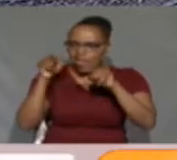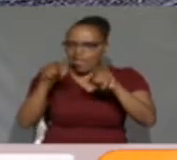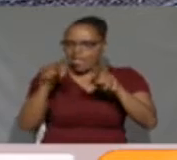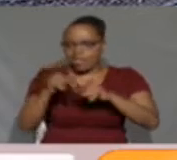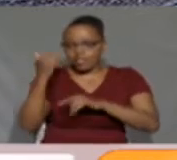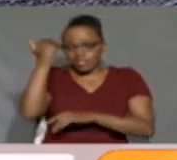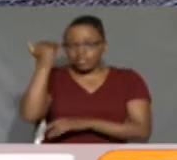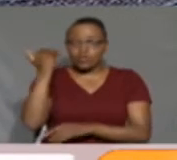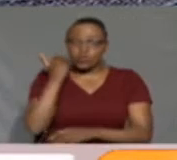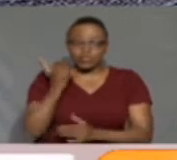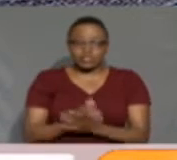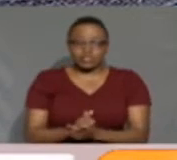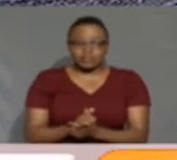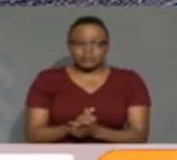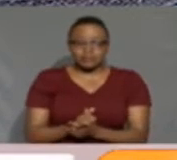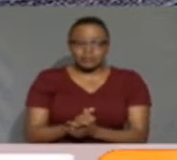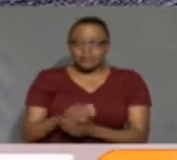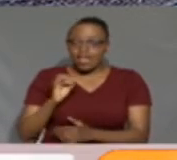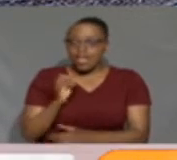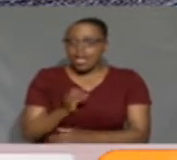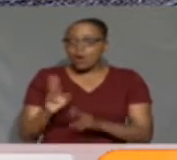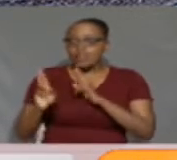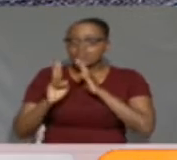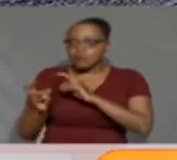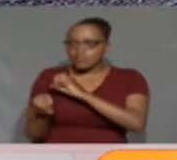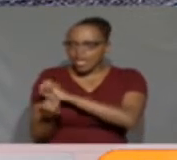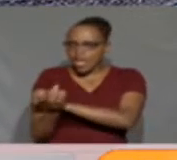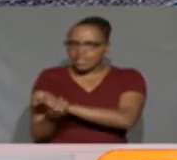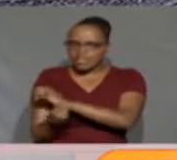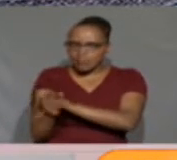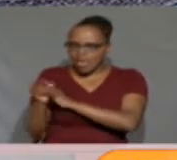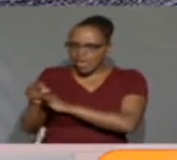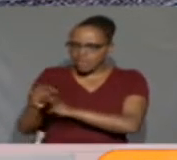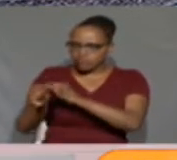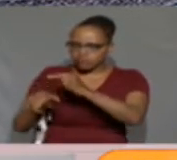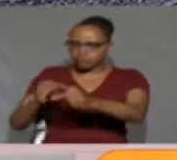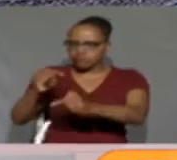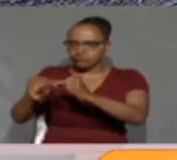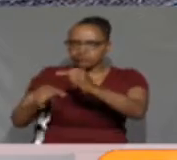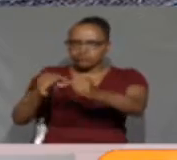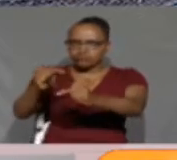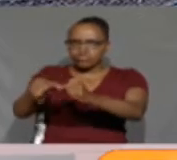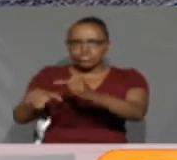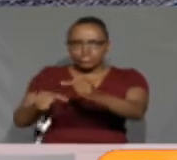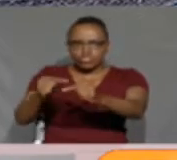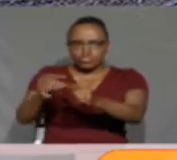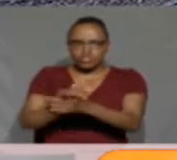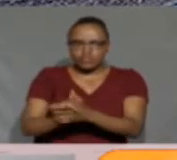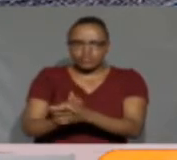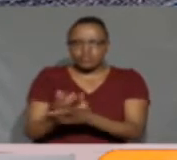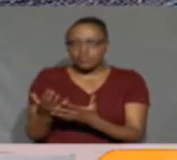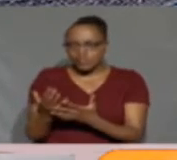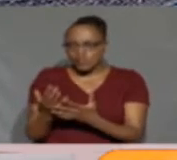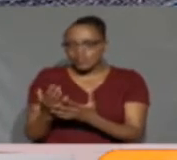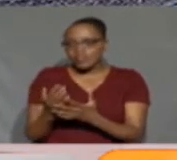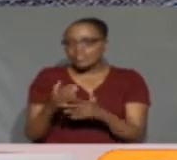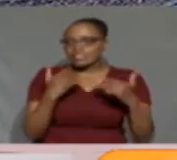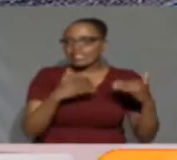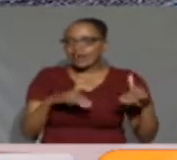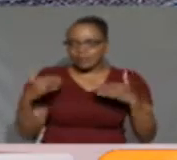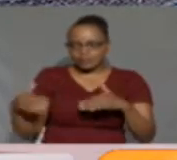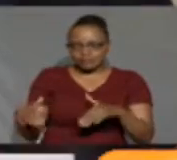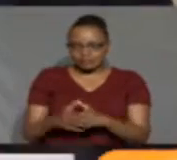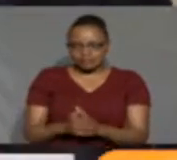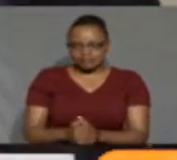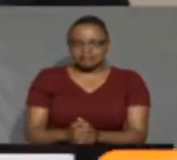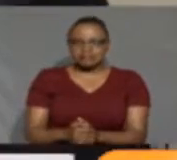in court. Our very own Raquel Muigai reports on this ongoing soap opera.